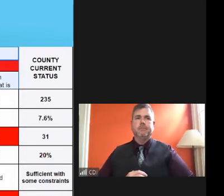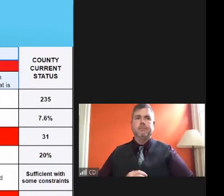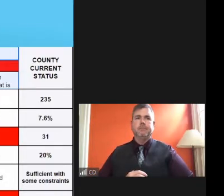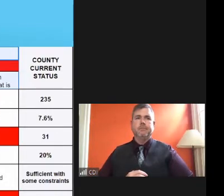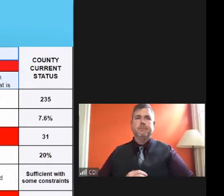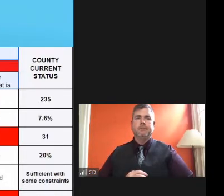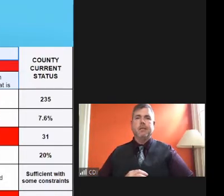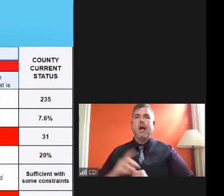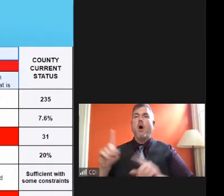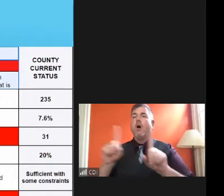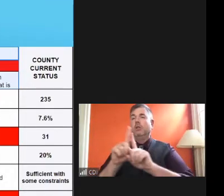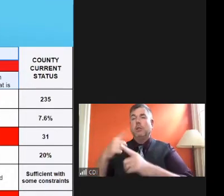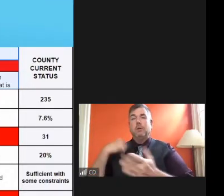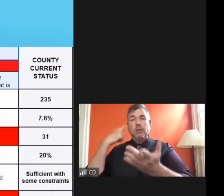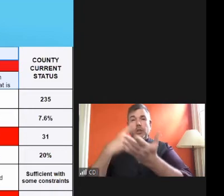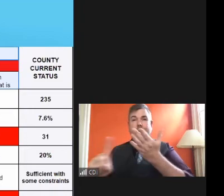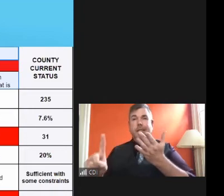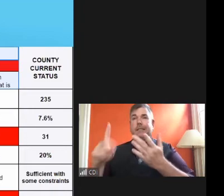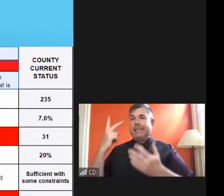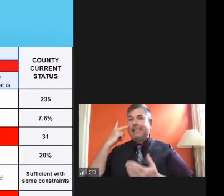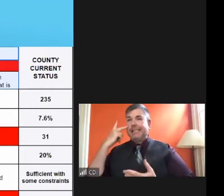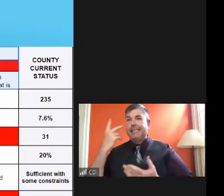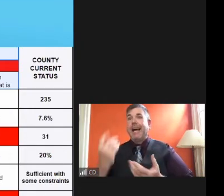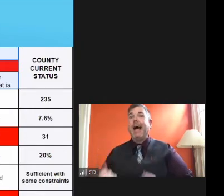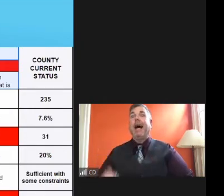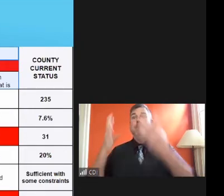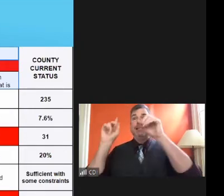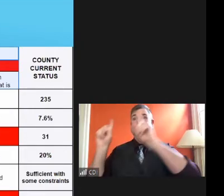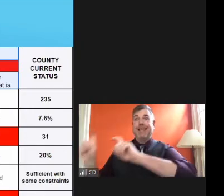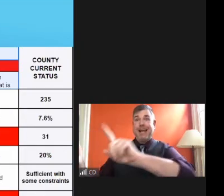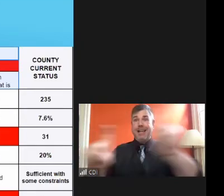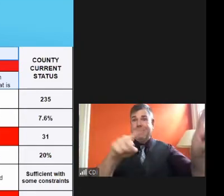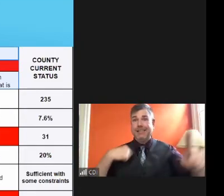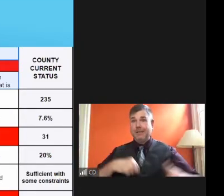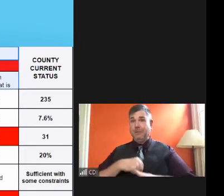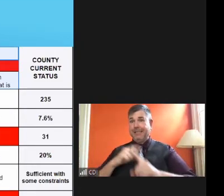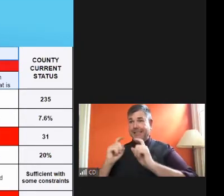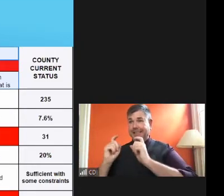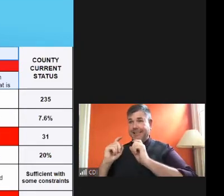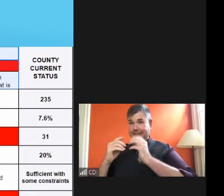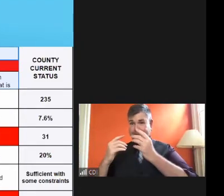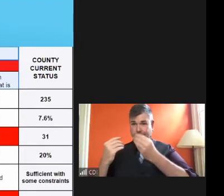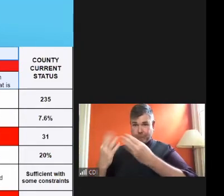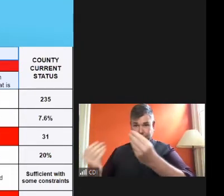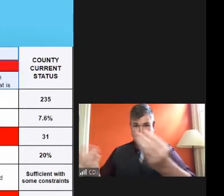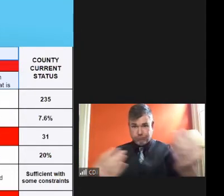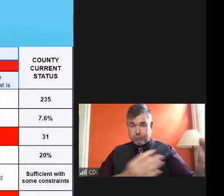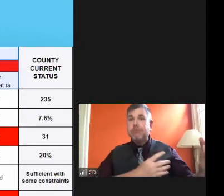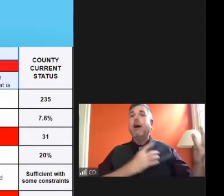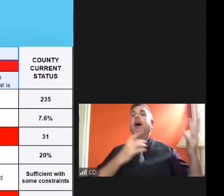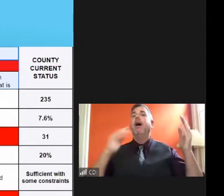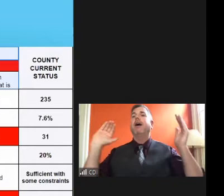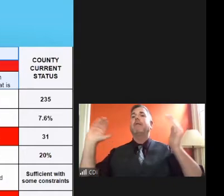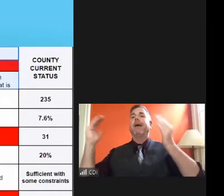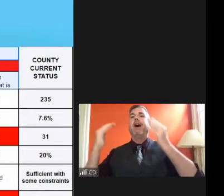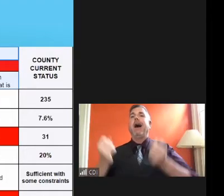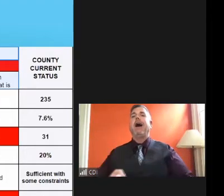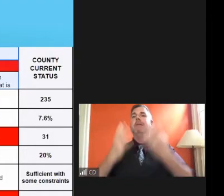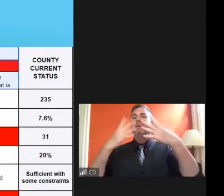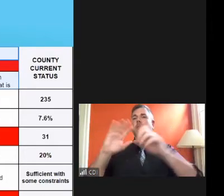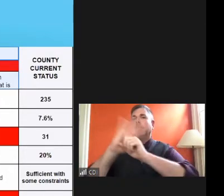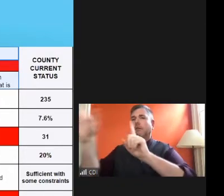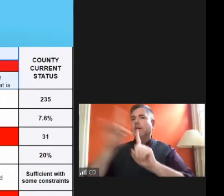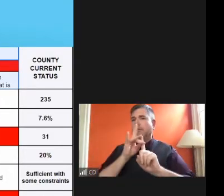it was just that we were testing more and the positivity rate was staying the same, it wouldn't be so much of a concern. But our positivity rate